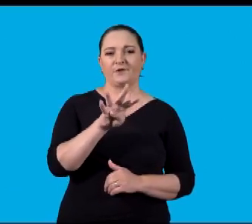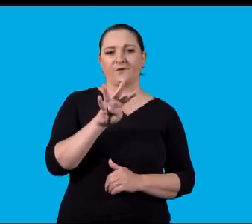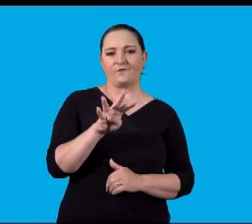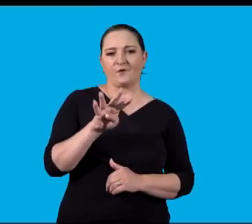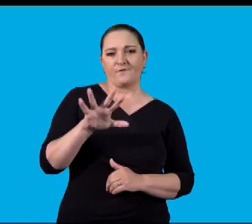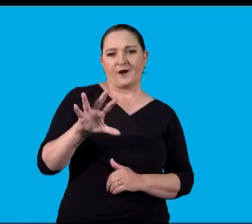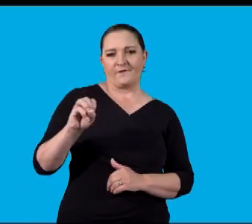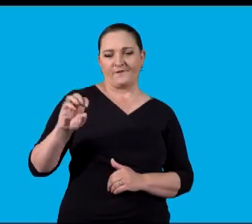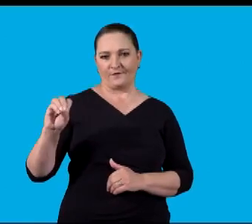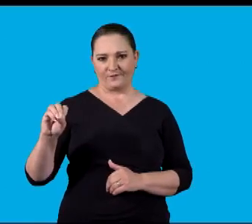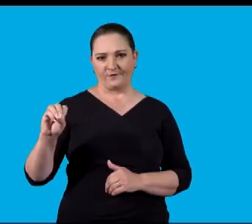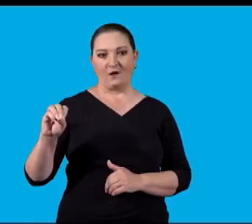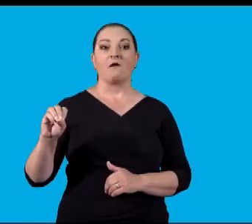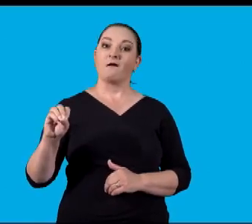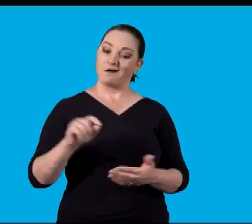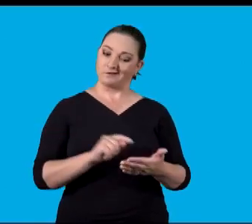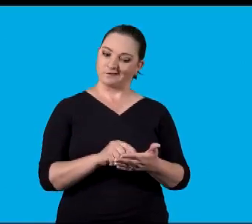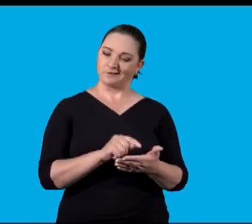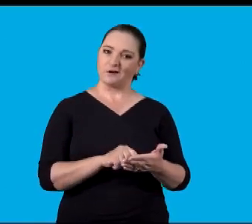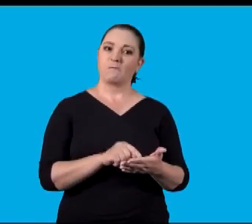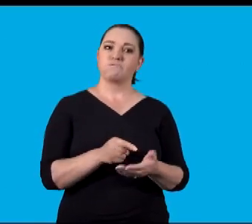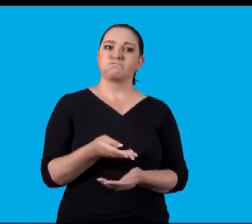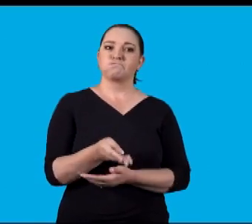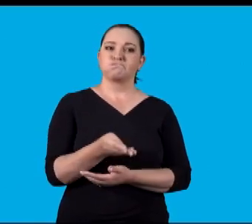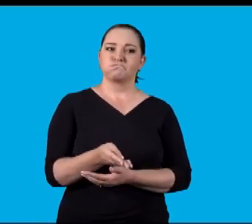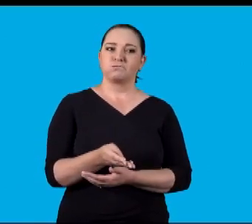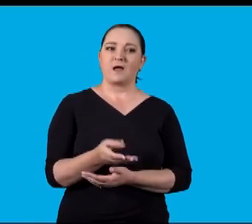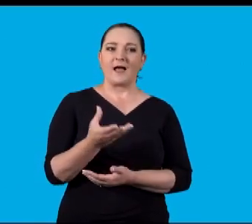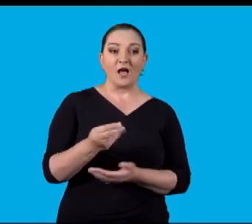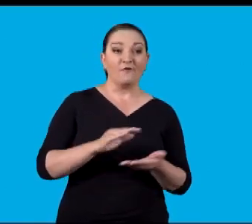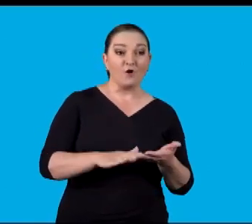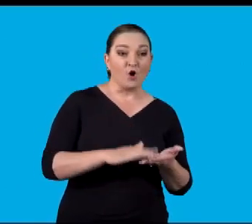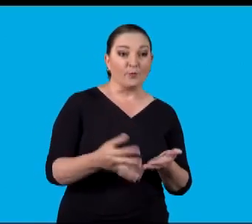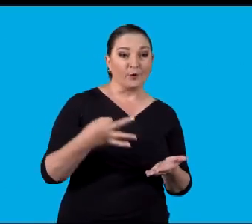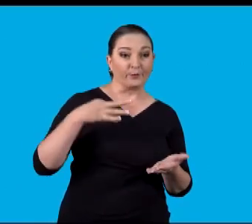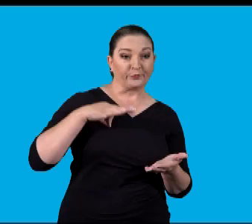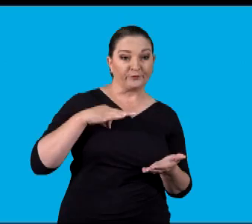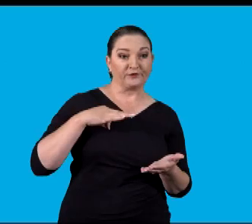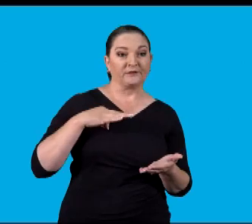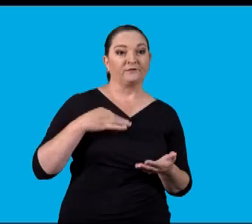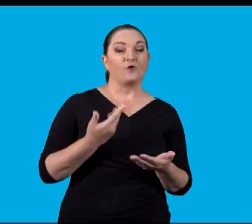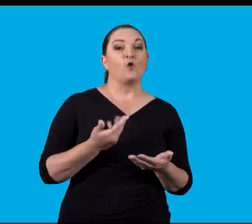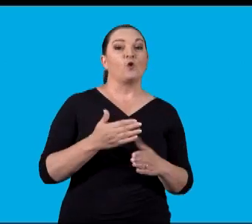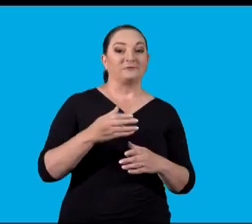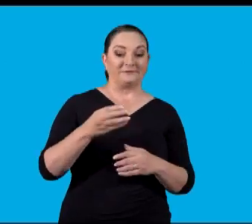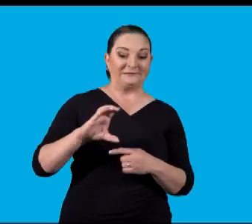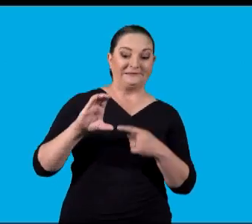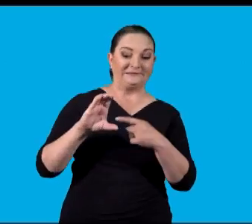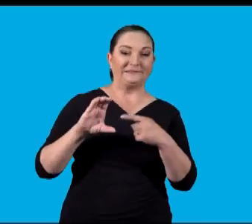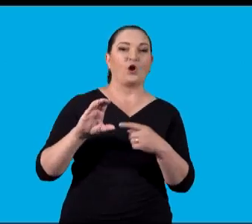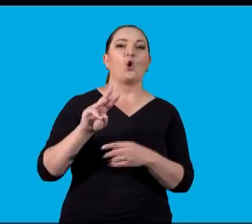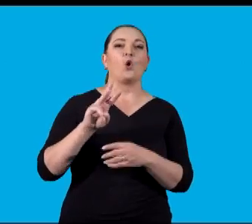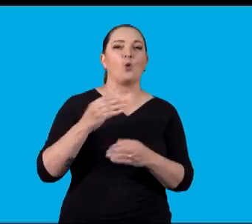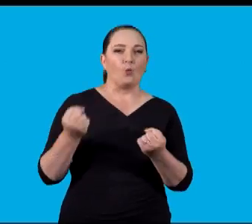1,654,500 is what you then have as your operating profit before changes in working capital. That means the